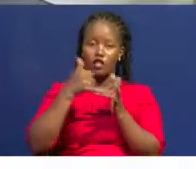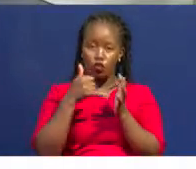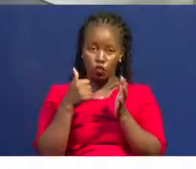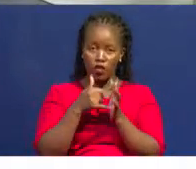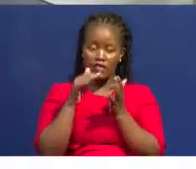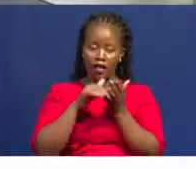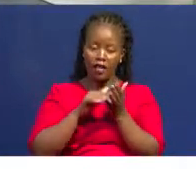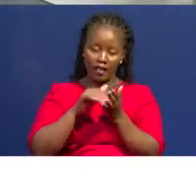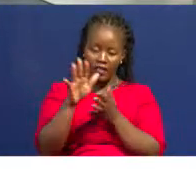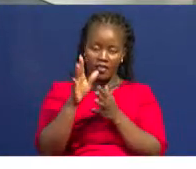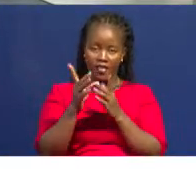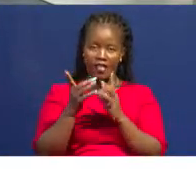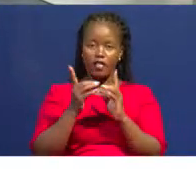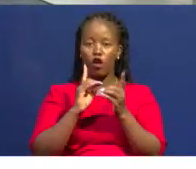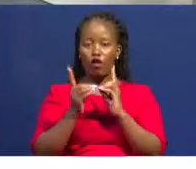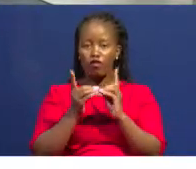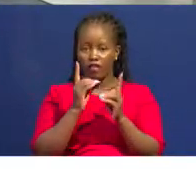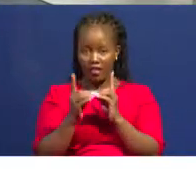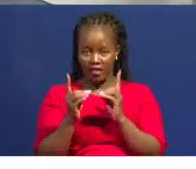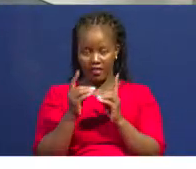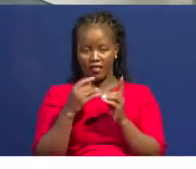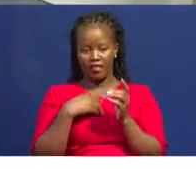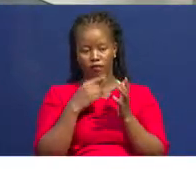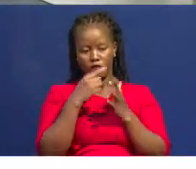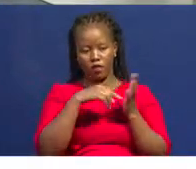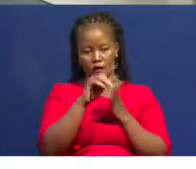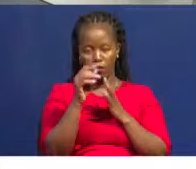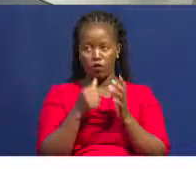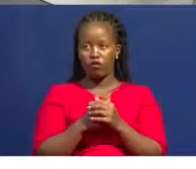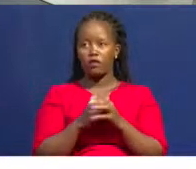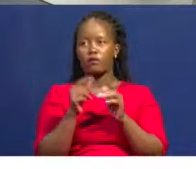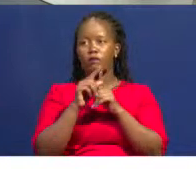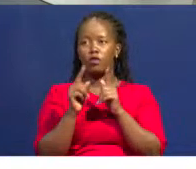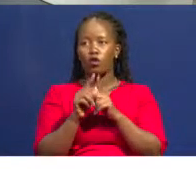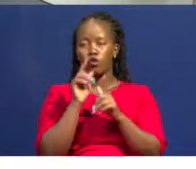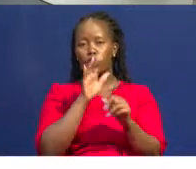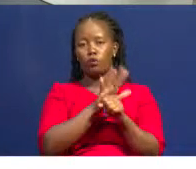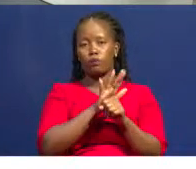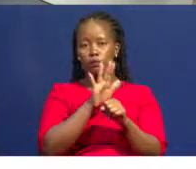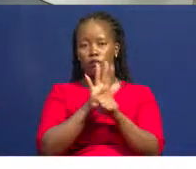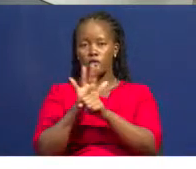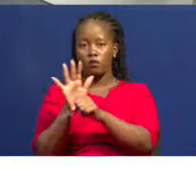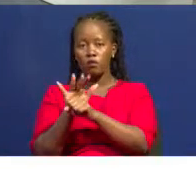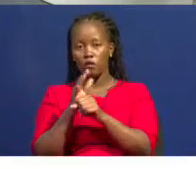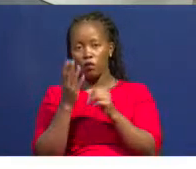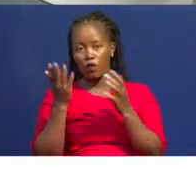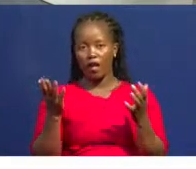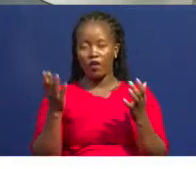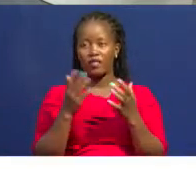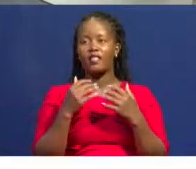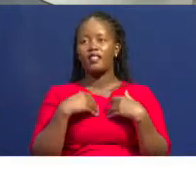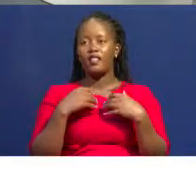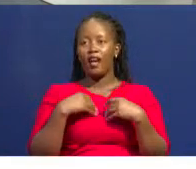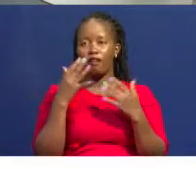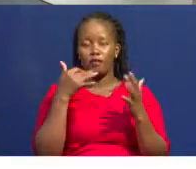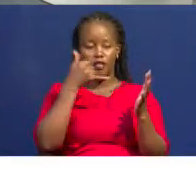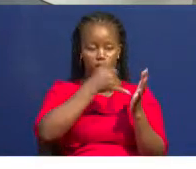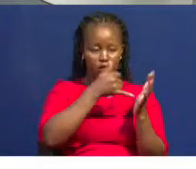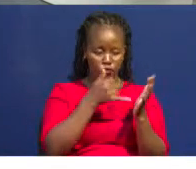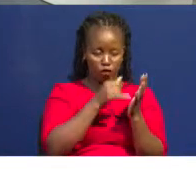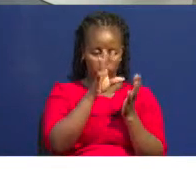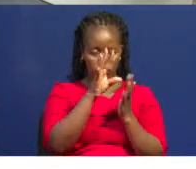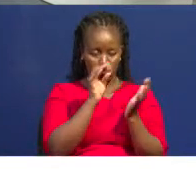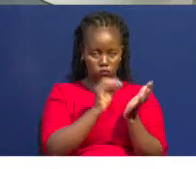from the speed limiters pass through, which has been was captured in the Road Safety Action